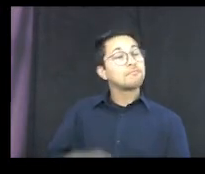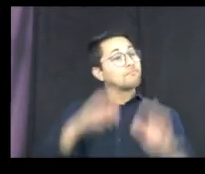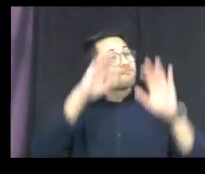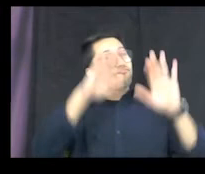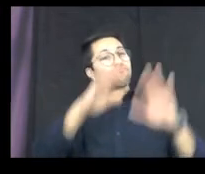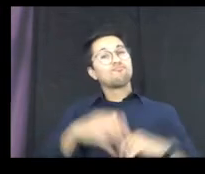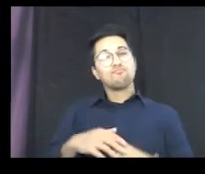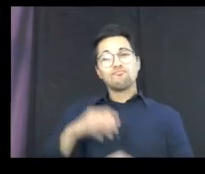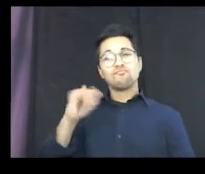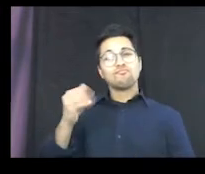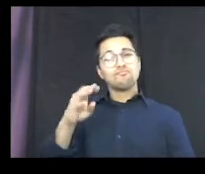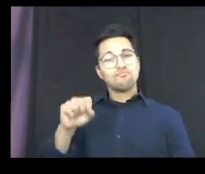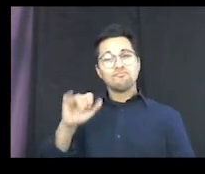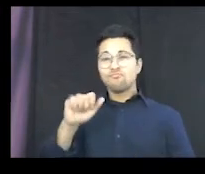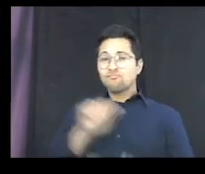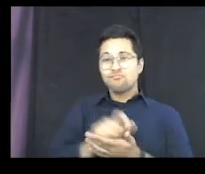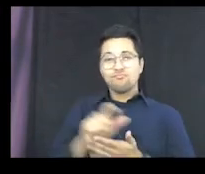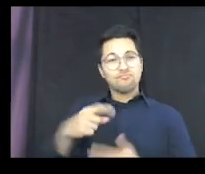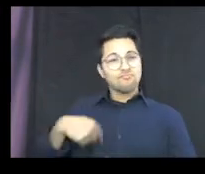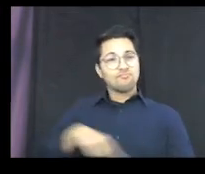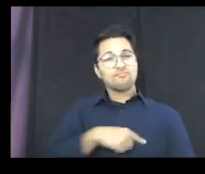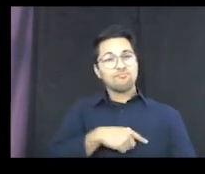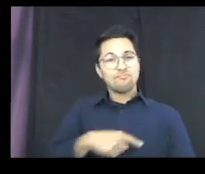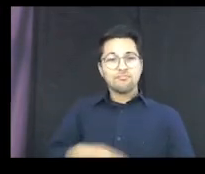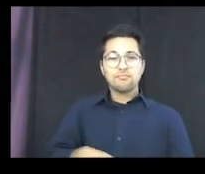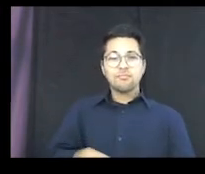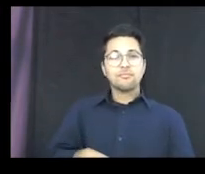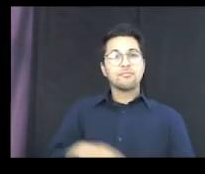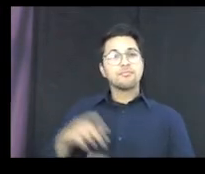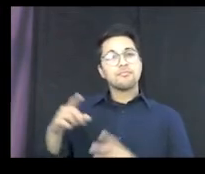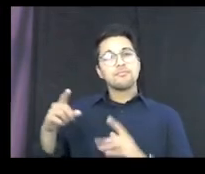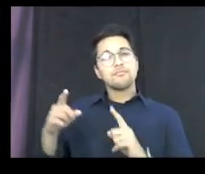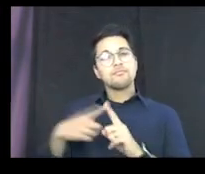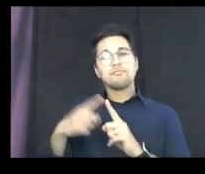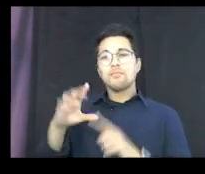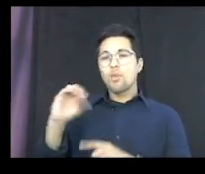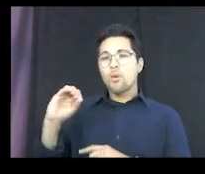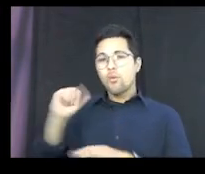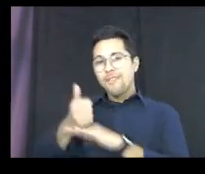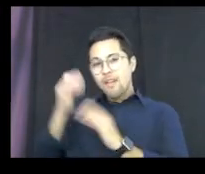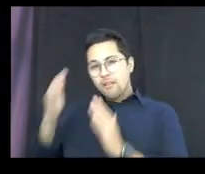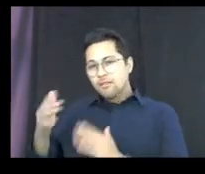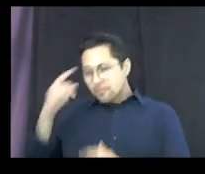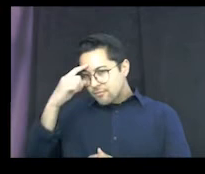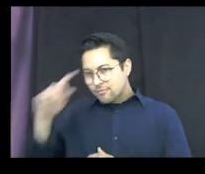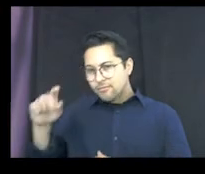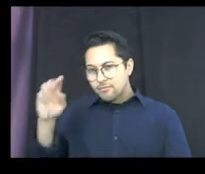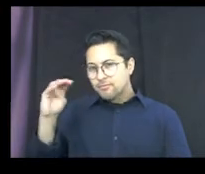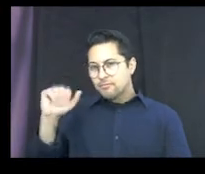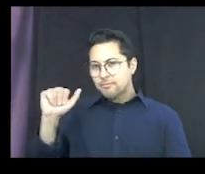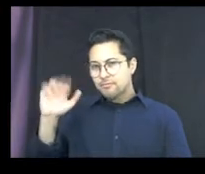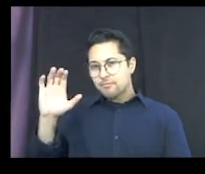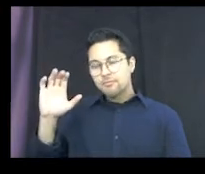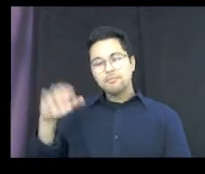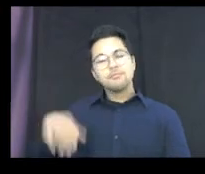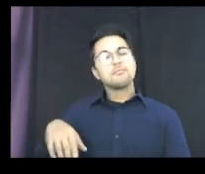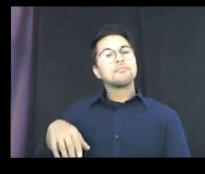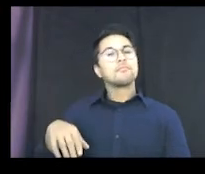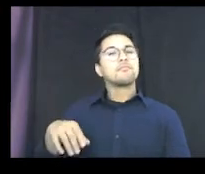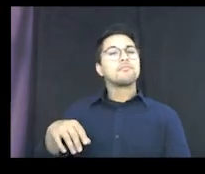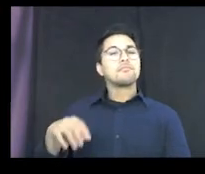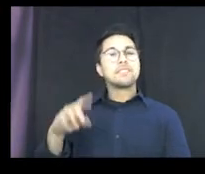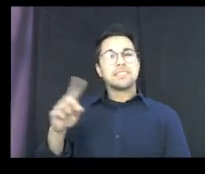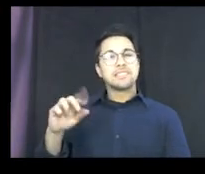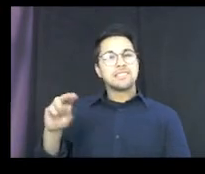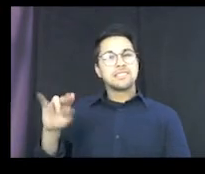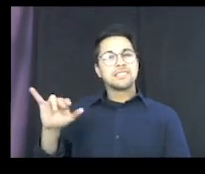Awesome. So James, that's us. We've got from an original co-founder of the Metro Autism Consortium group,